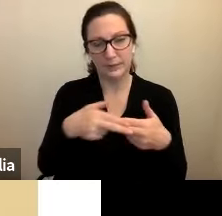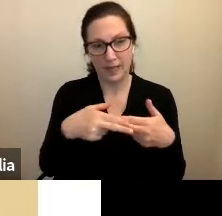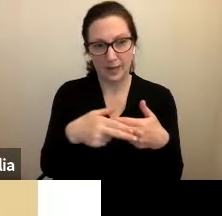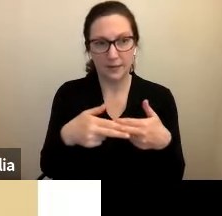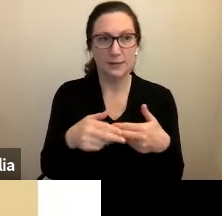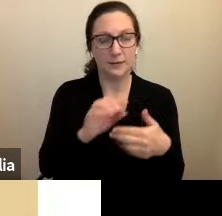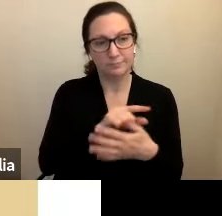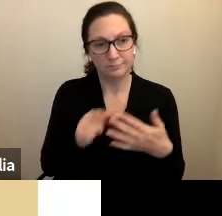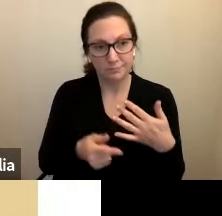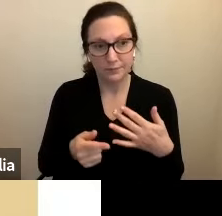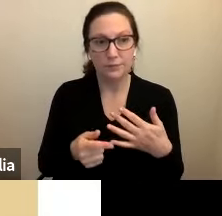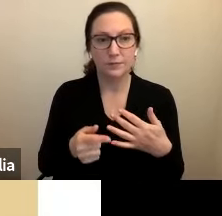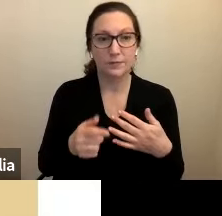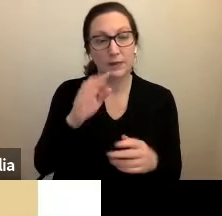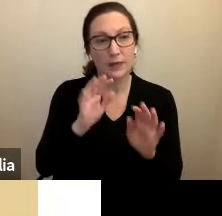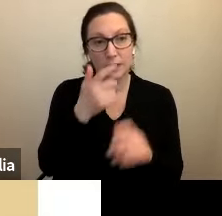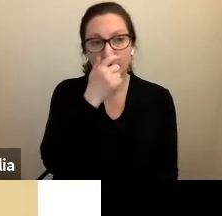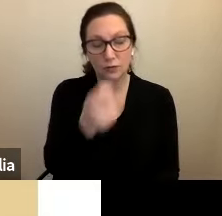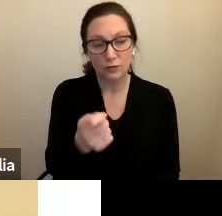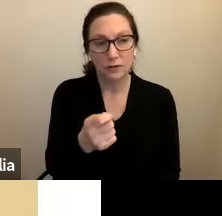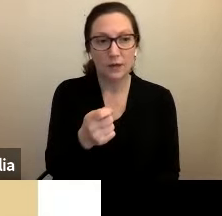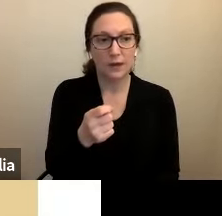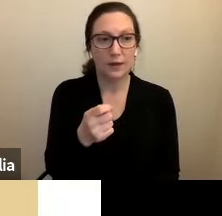Interestingly, the interpretation